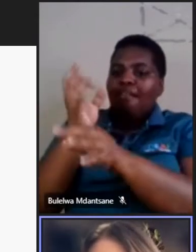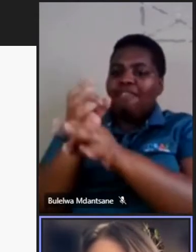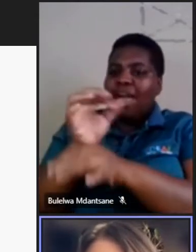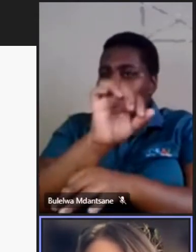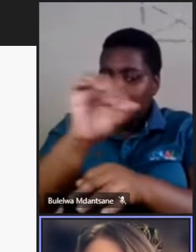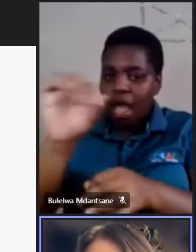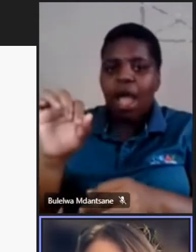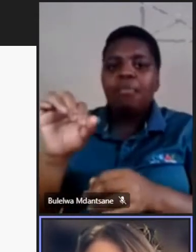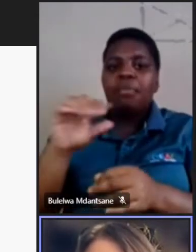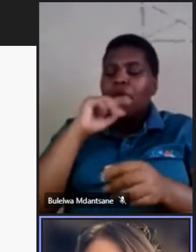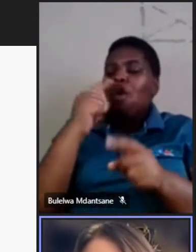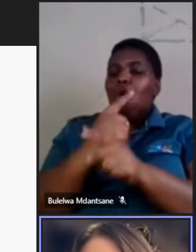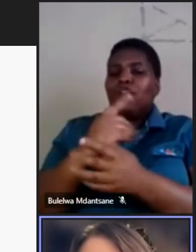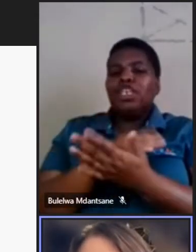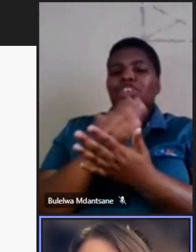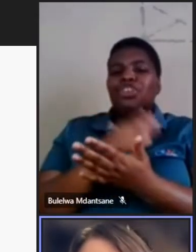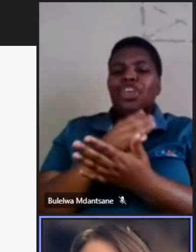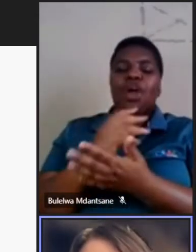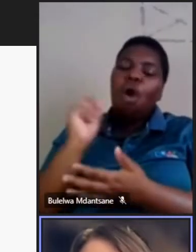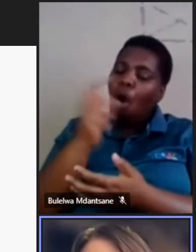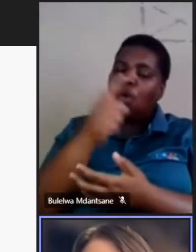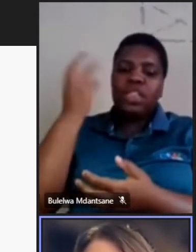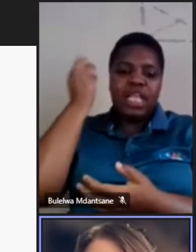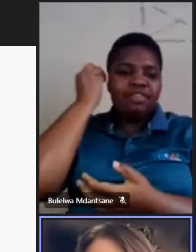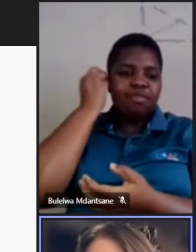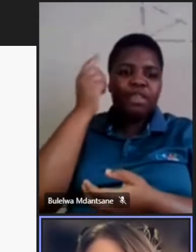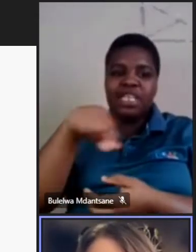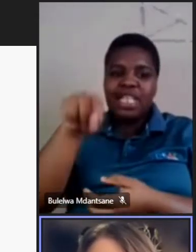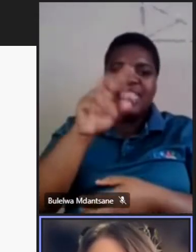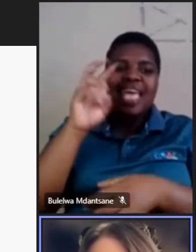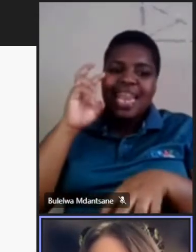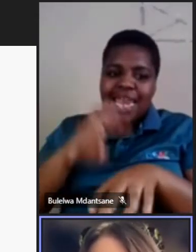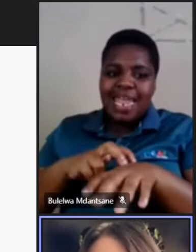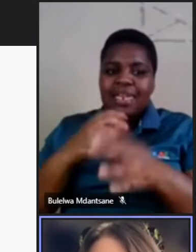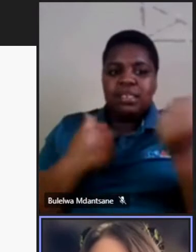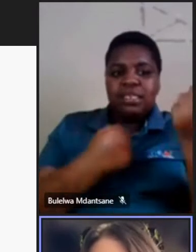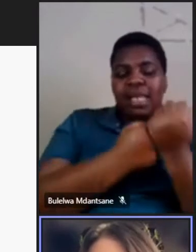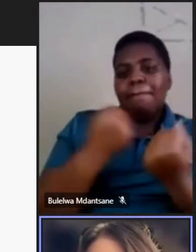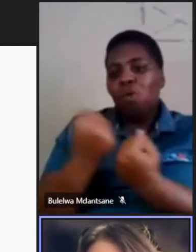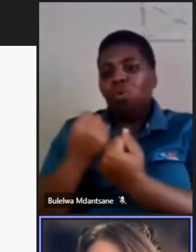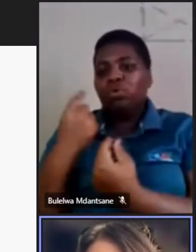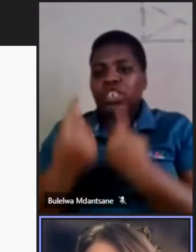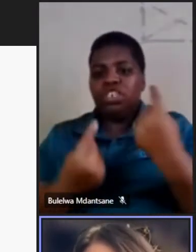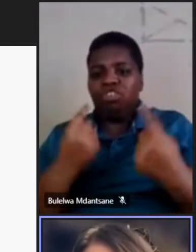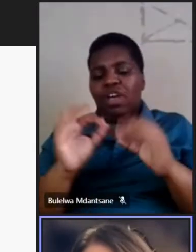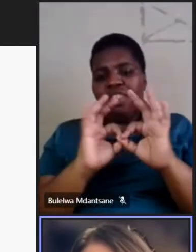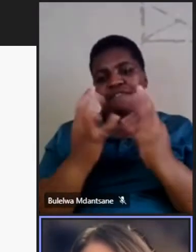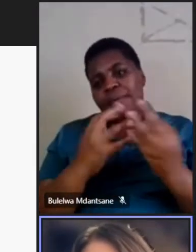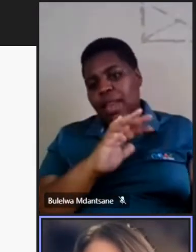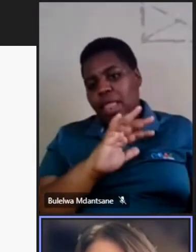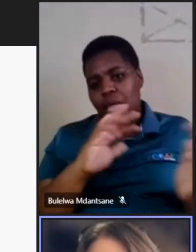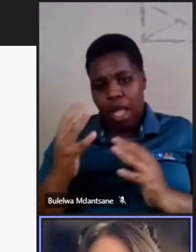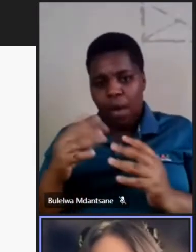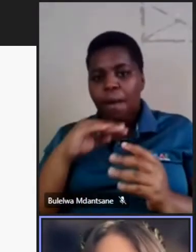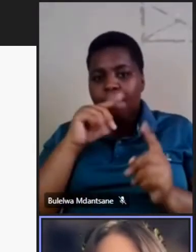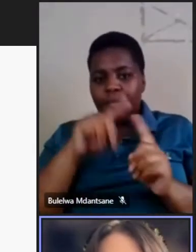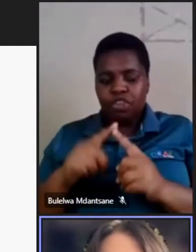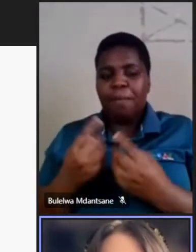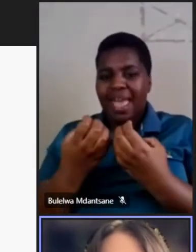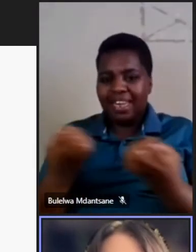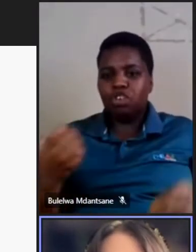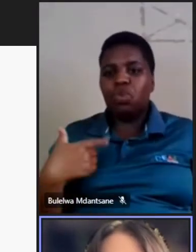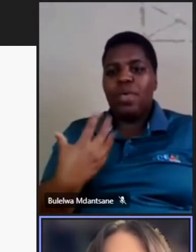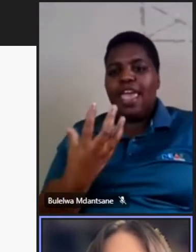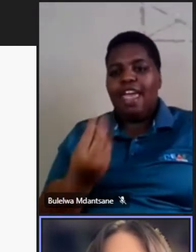and education on SRHR, but also information on services, helplines, and resources that are available.